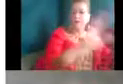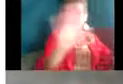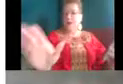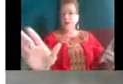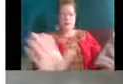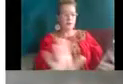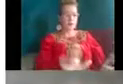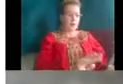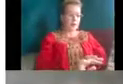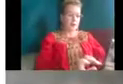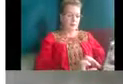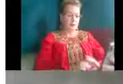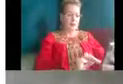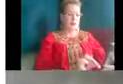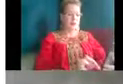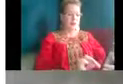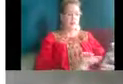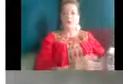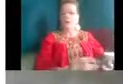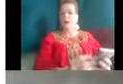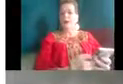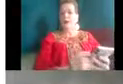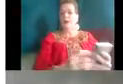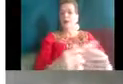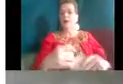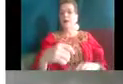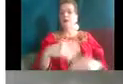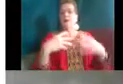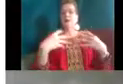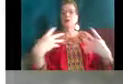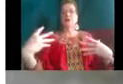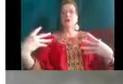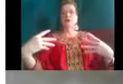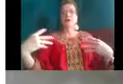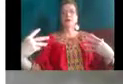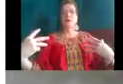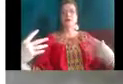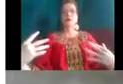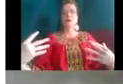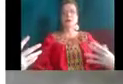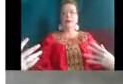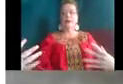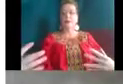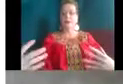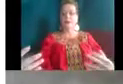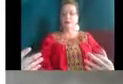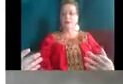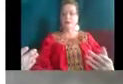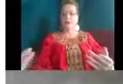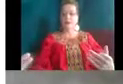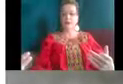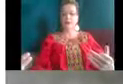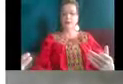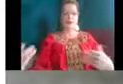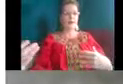way of being able to communicate and we get a lot of concerned caregivers who are afraid to leave